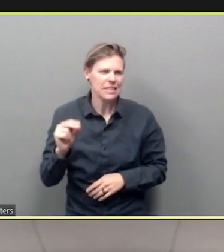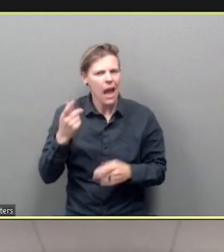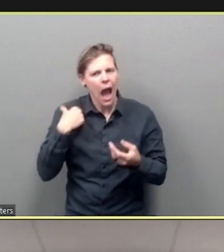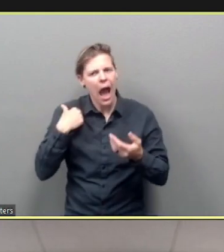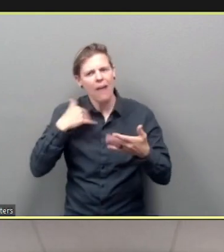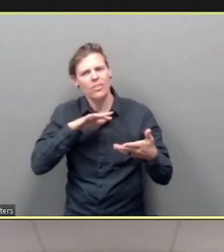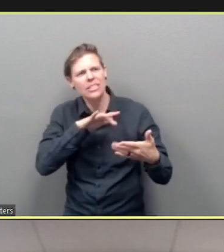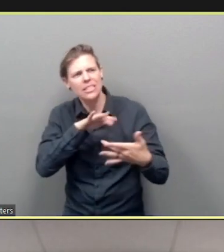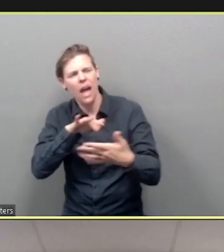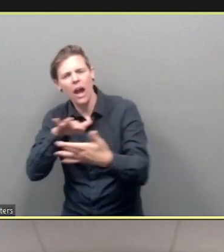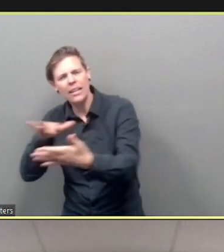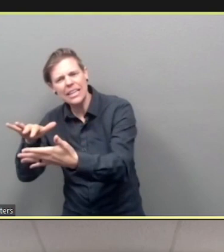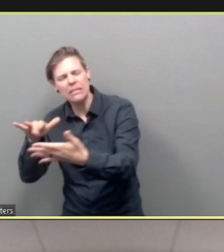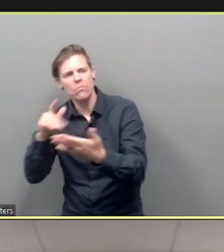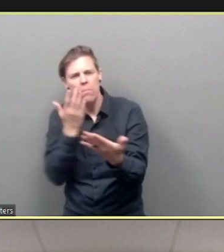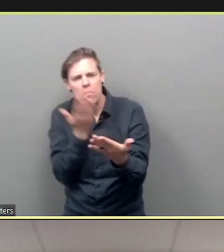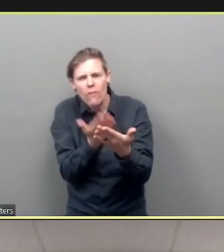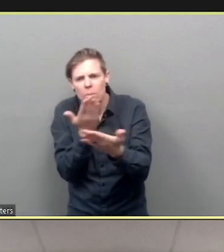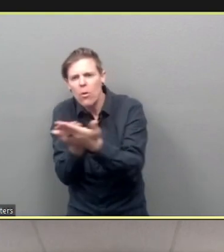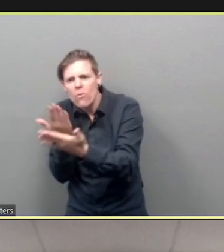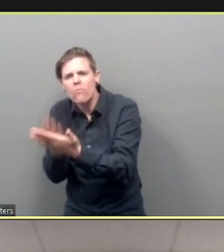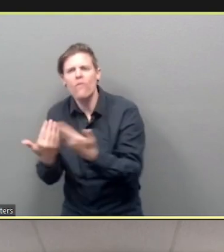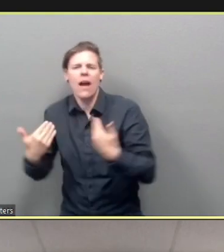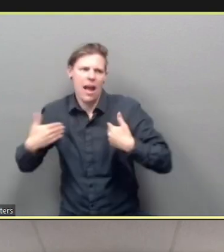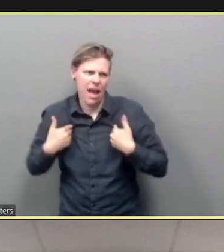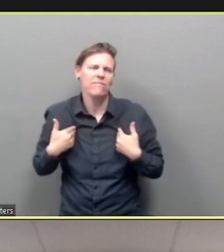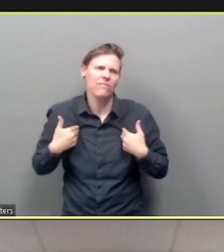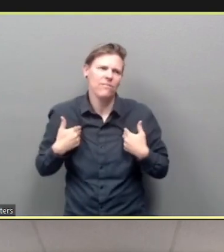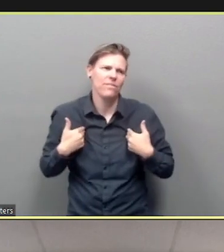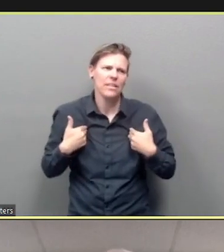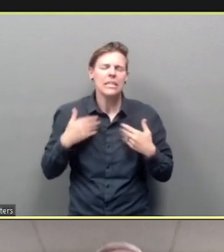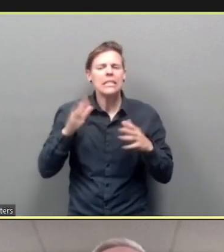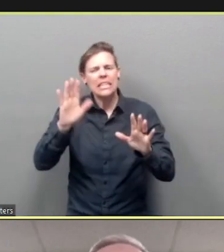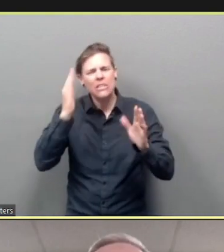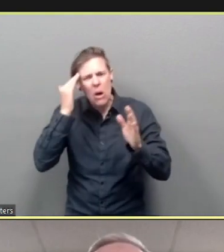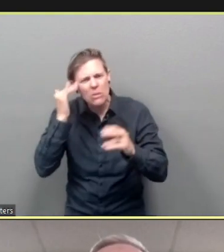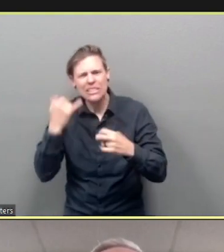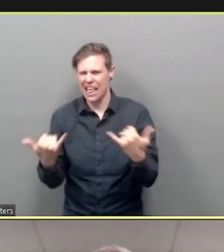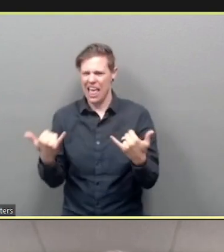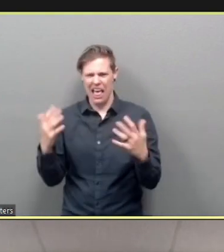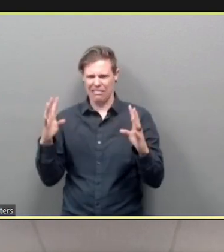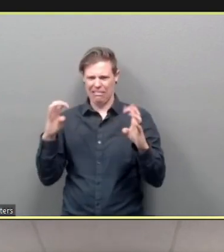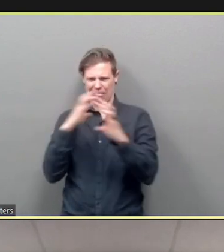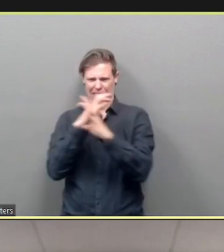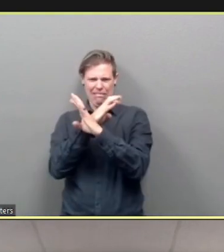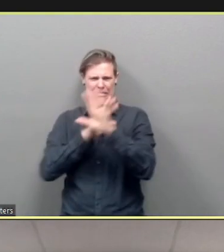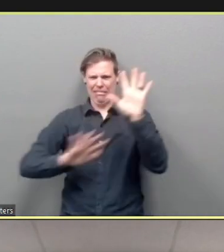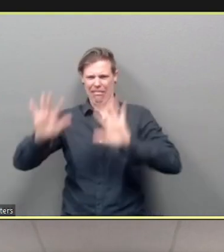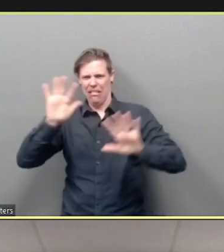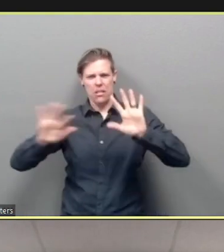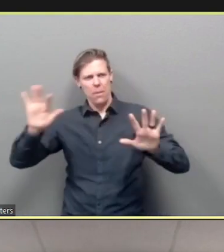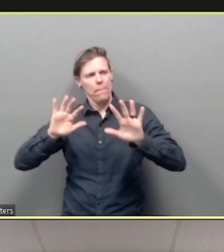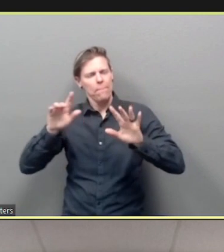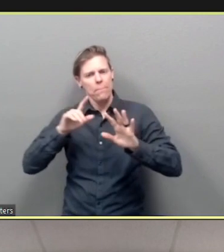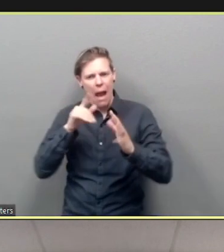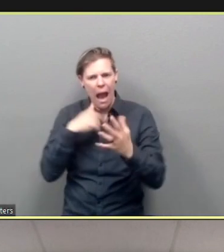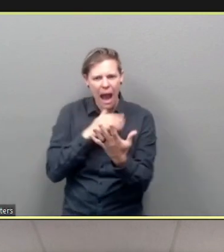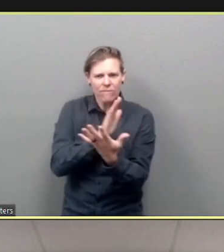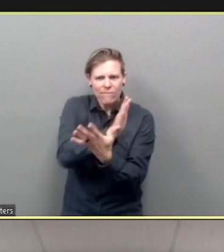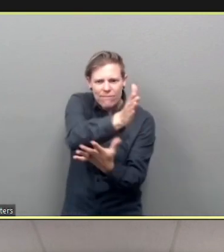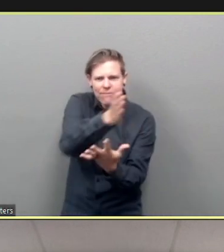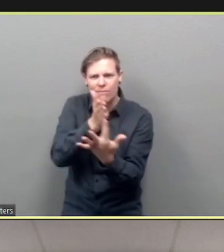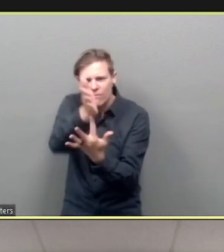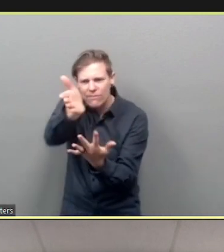isn't effectively true. It's a complicated system. There's a lot we can do. And it's not fair to any of